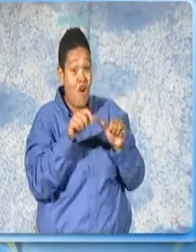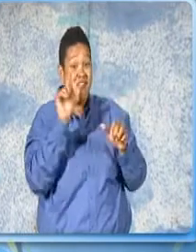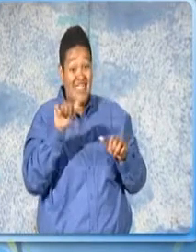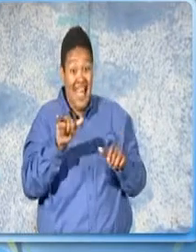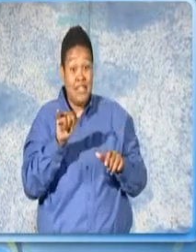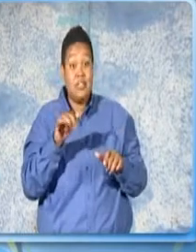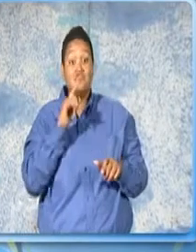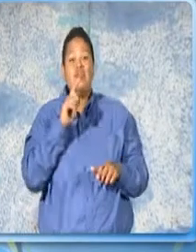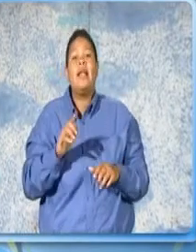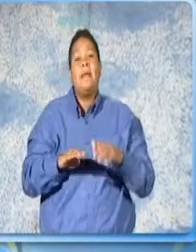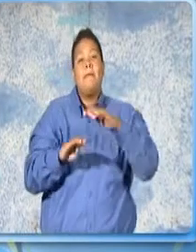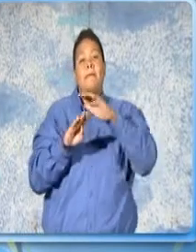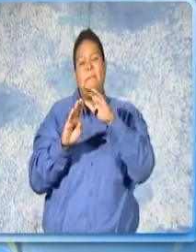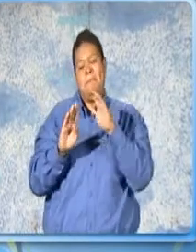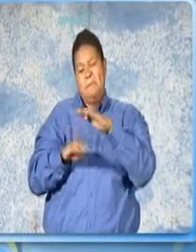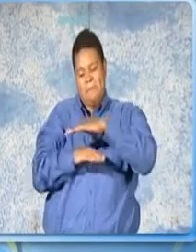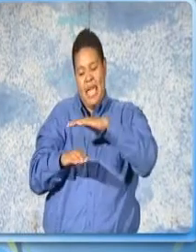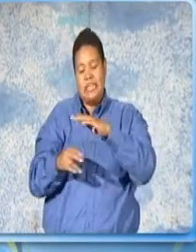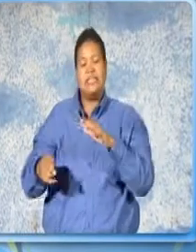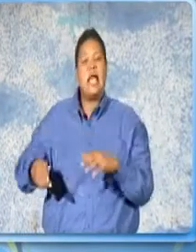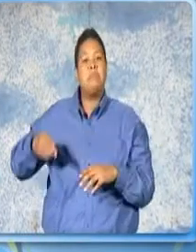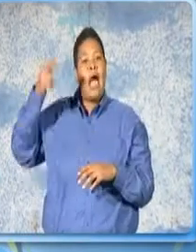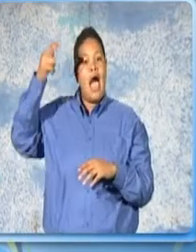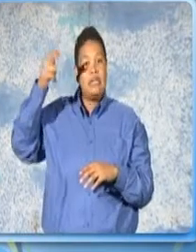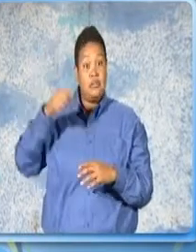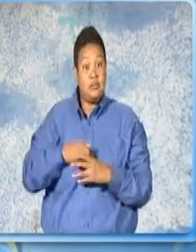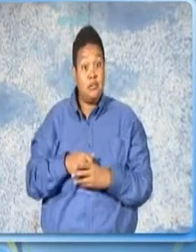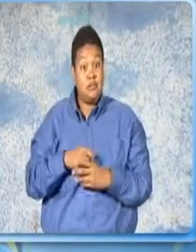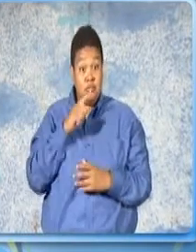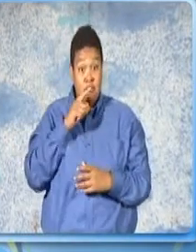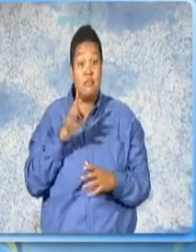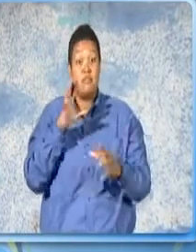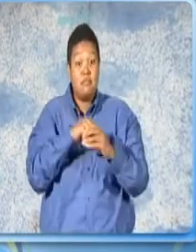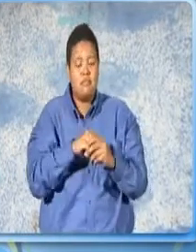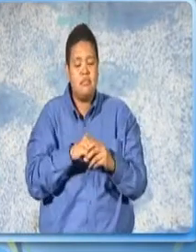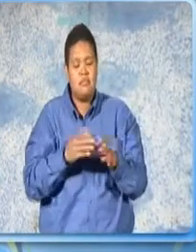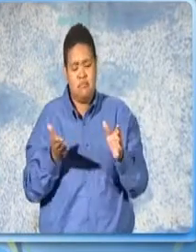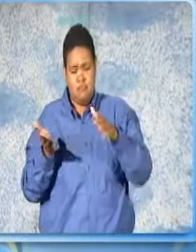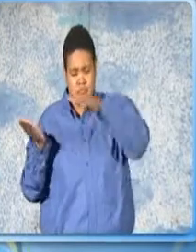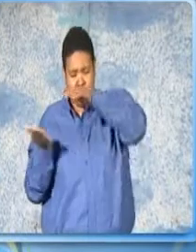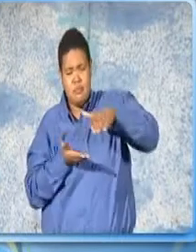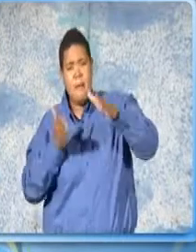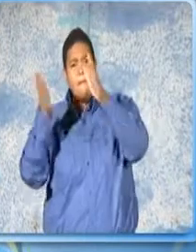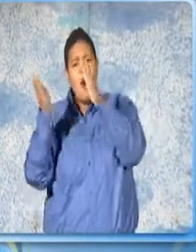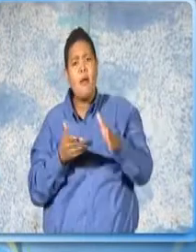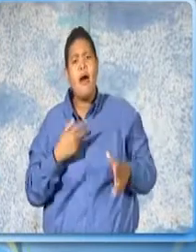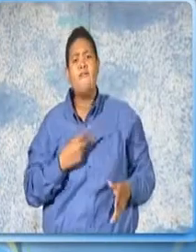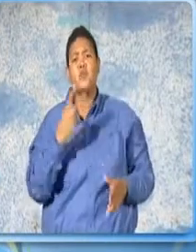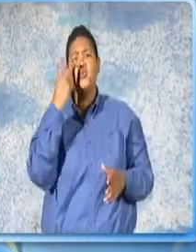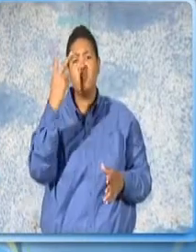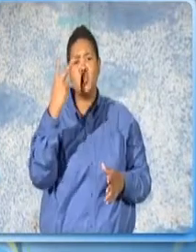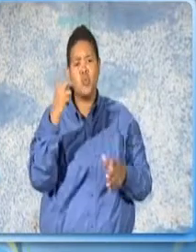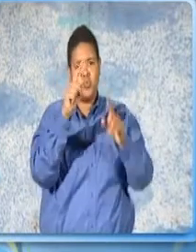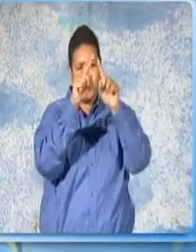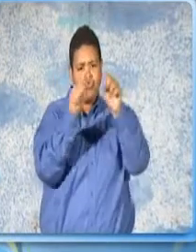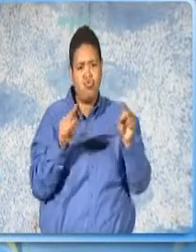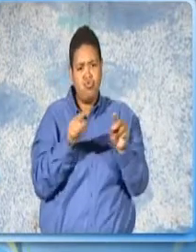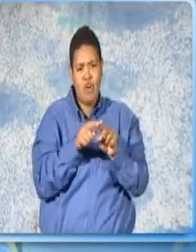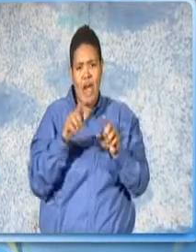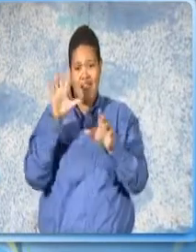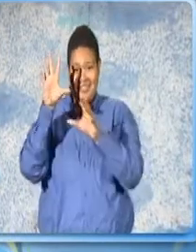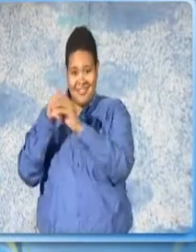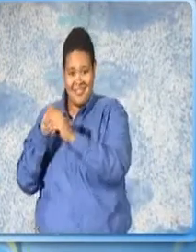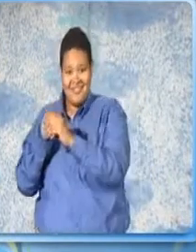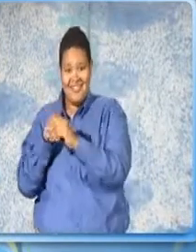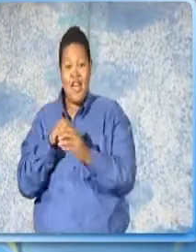height. This comes from the fact that the parallelogram consists of two congruent triangles.